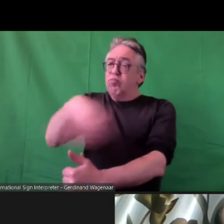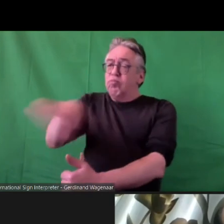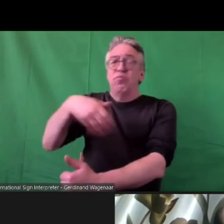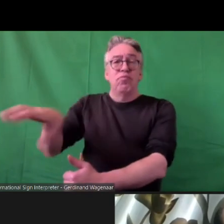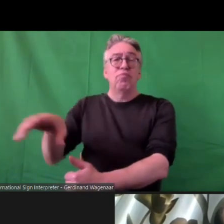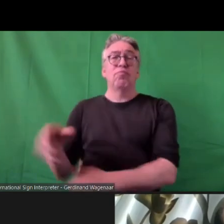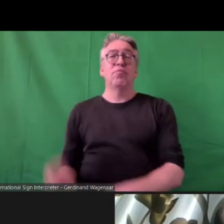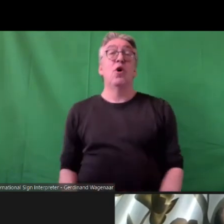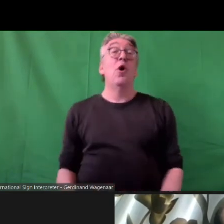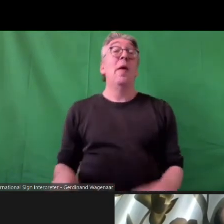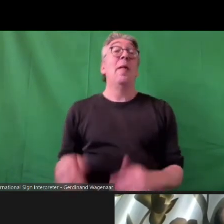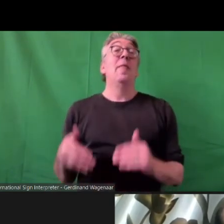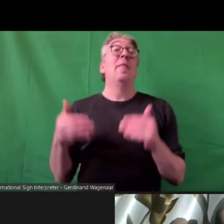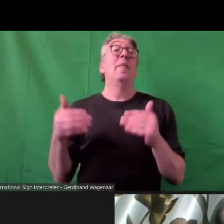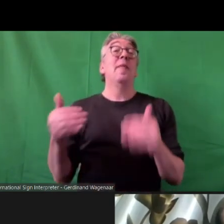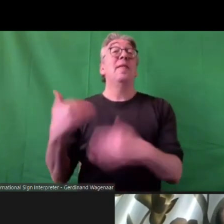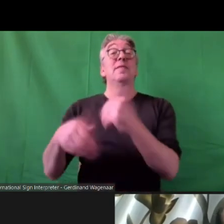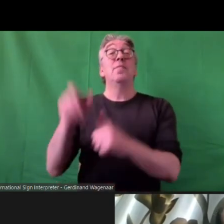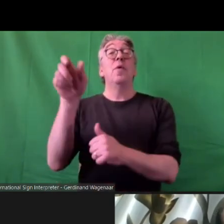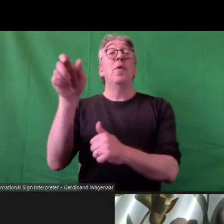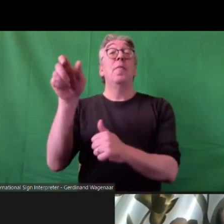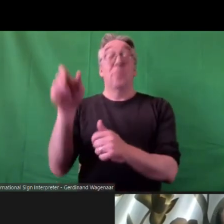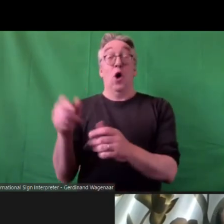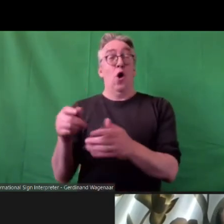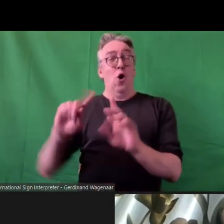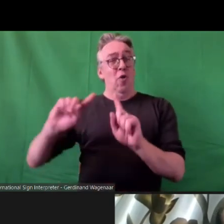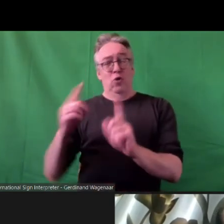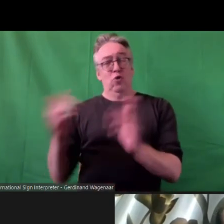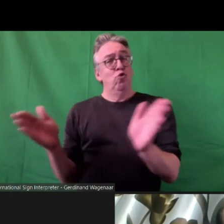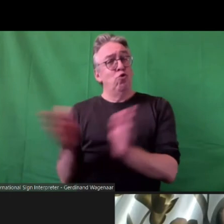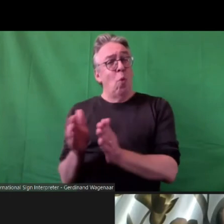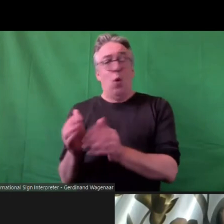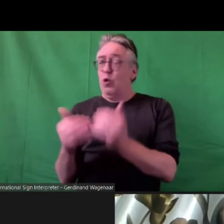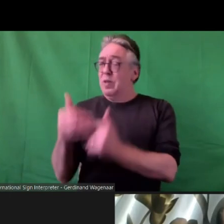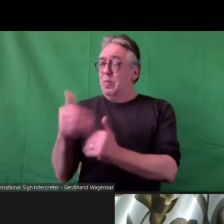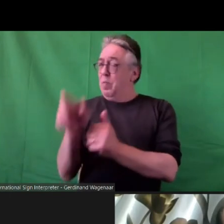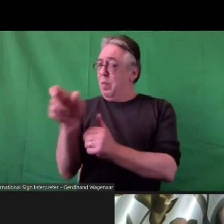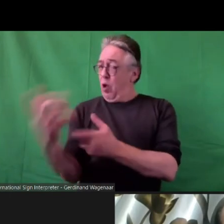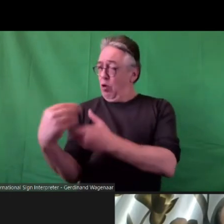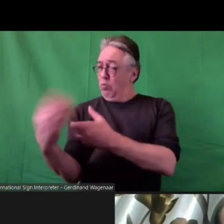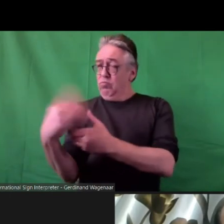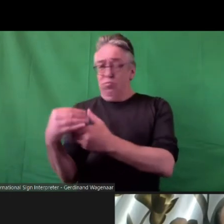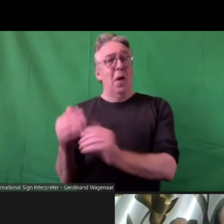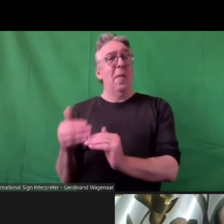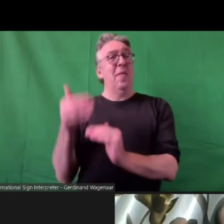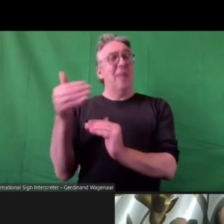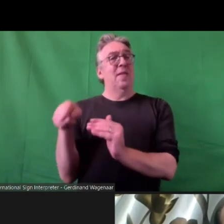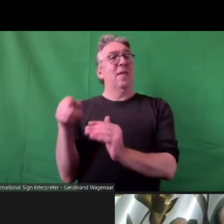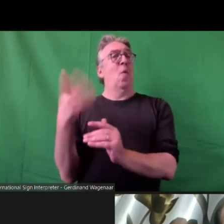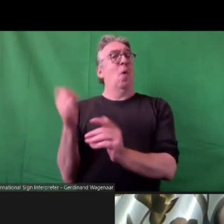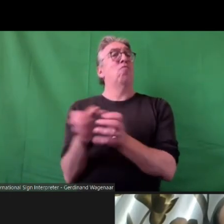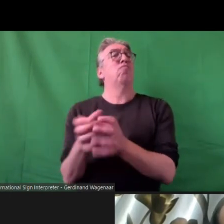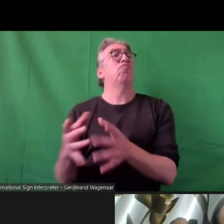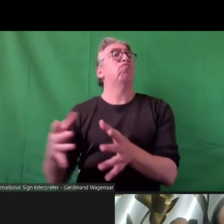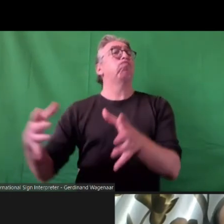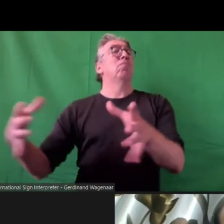are then scaled up and made accessible to all. So Vashkar, my question to you is, what